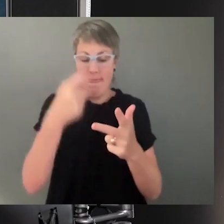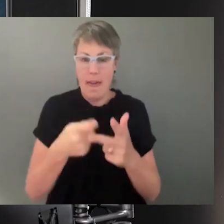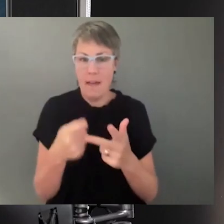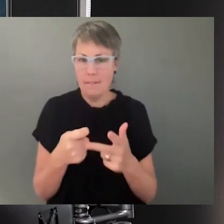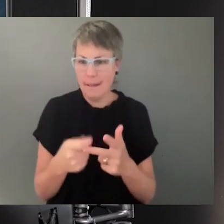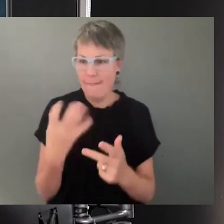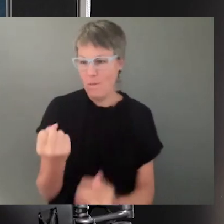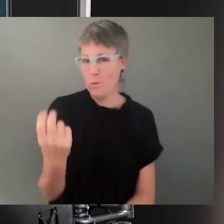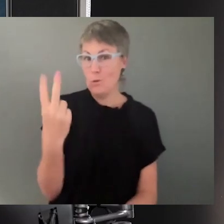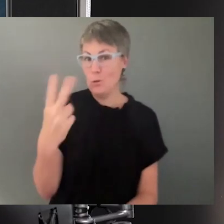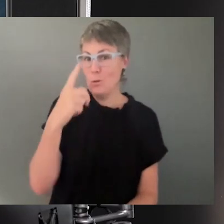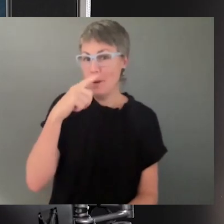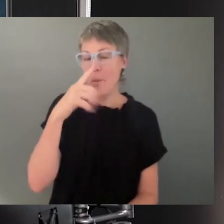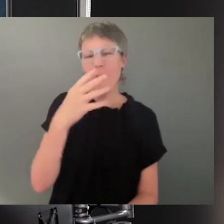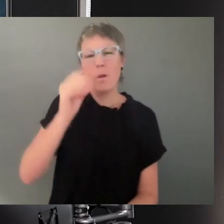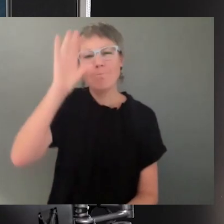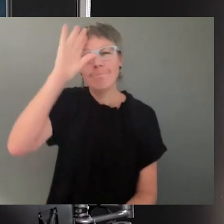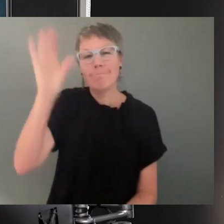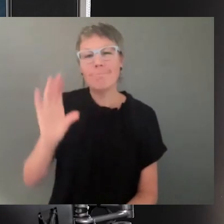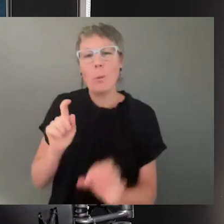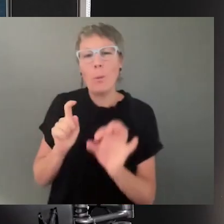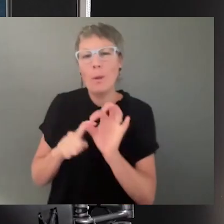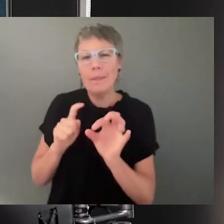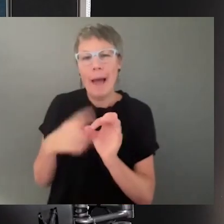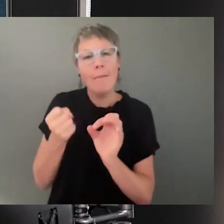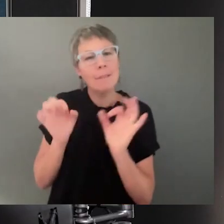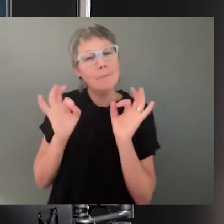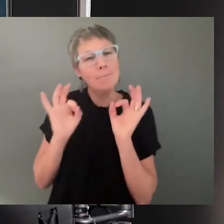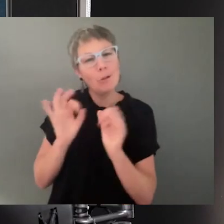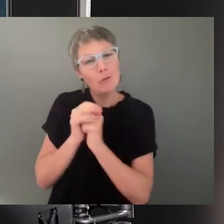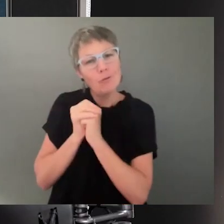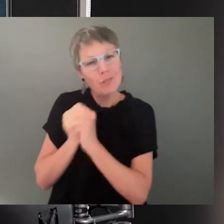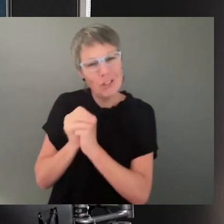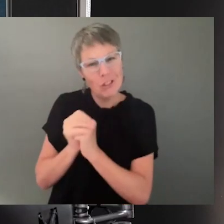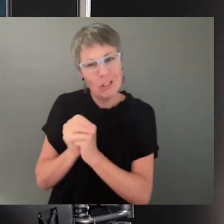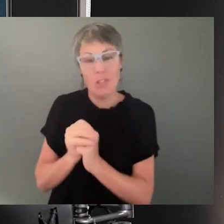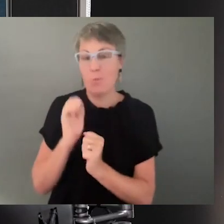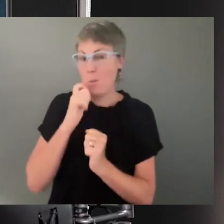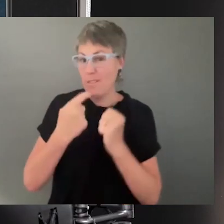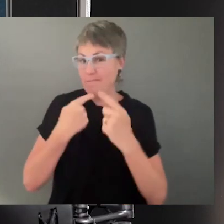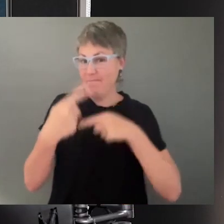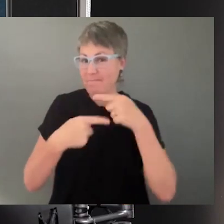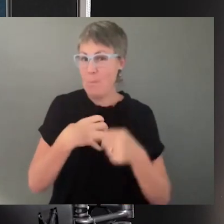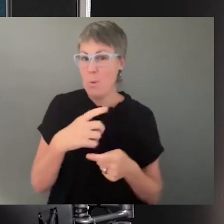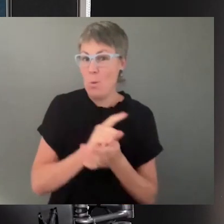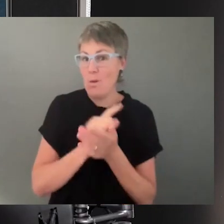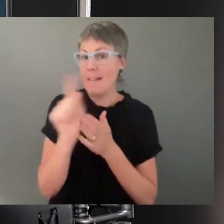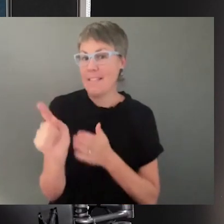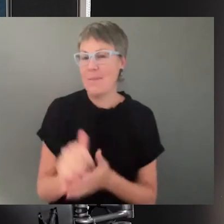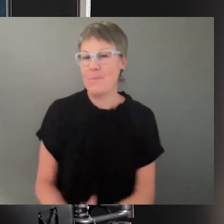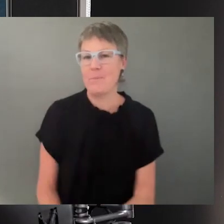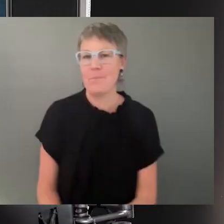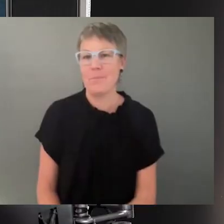have found a fabulous friendship. Make sure you tune in to hear all about that. That's very shortly on ABC Radio Queensland.